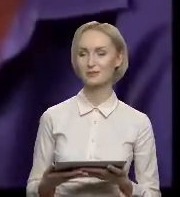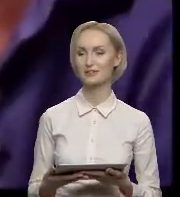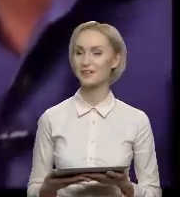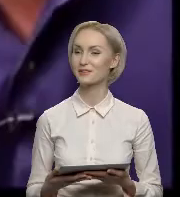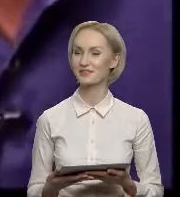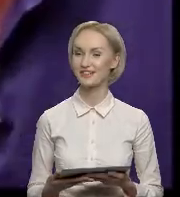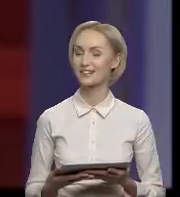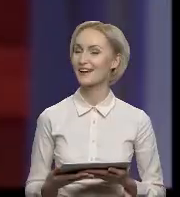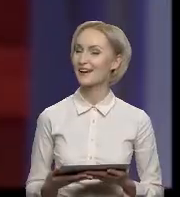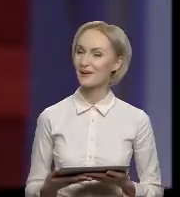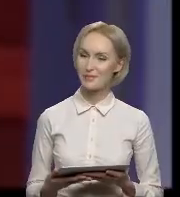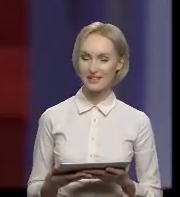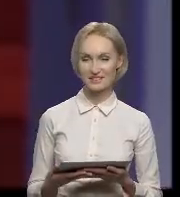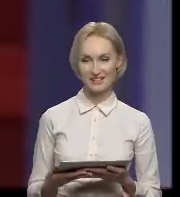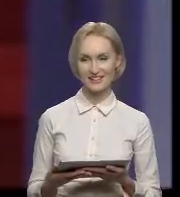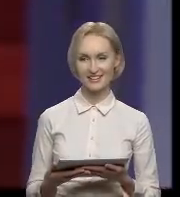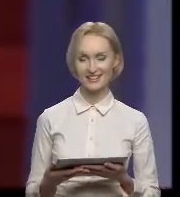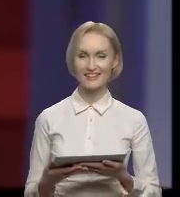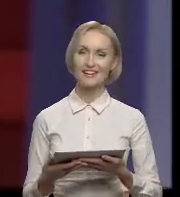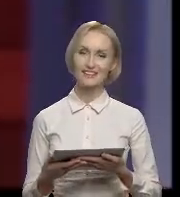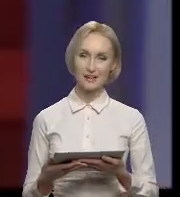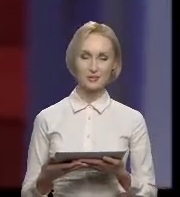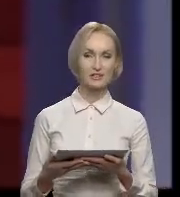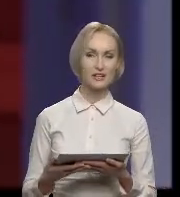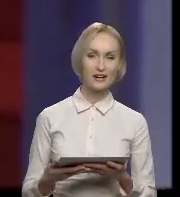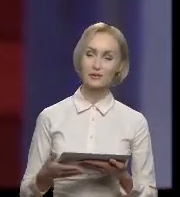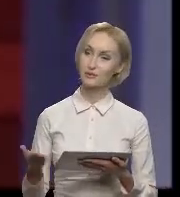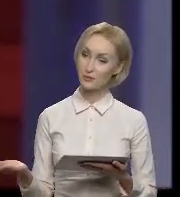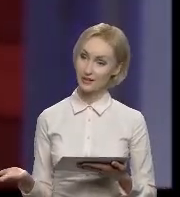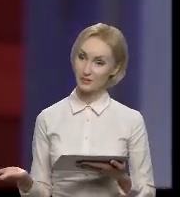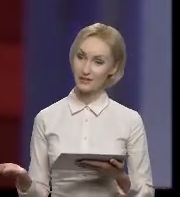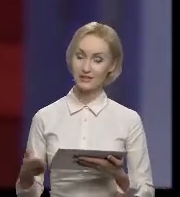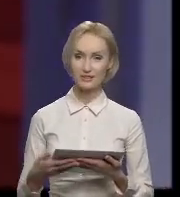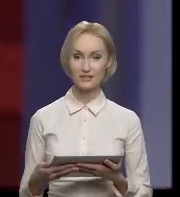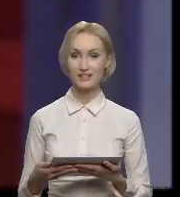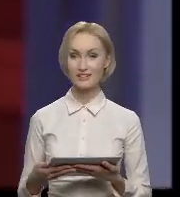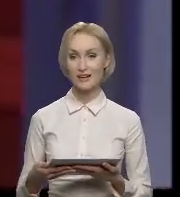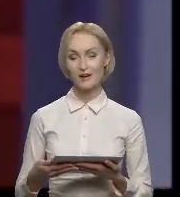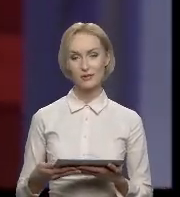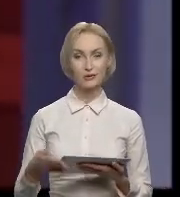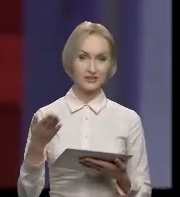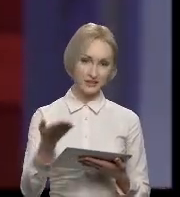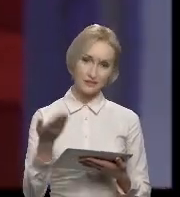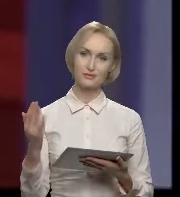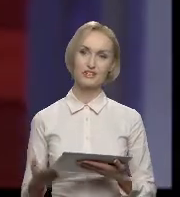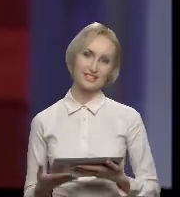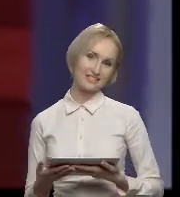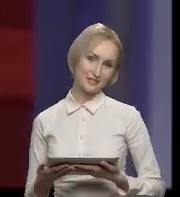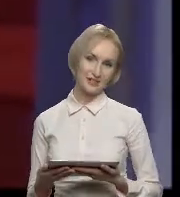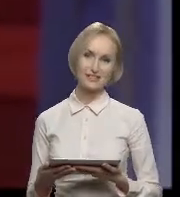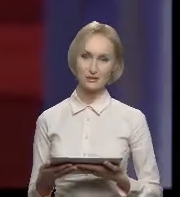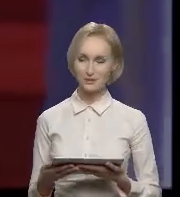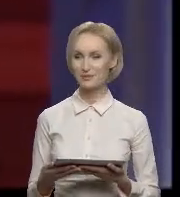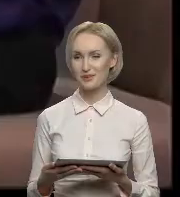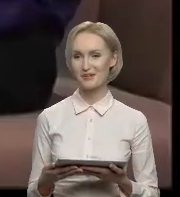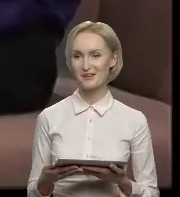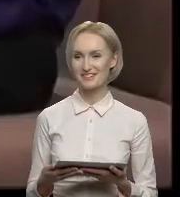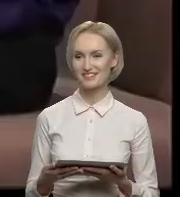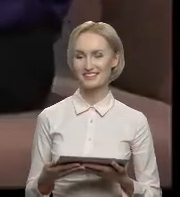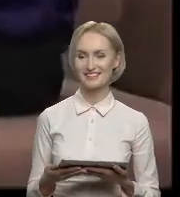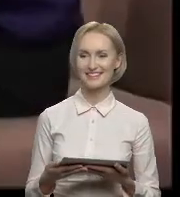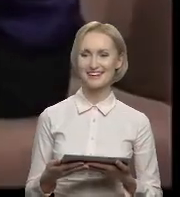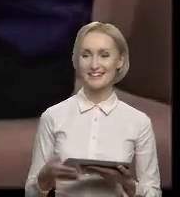man talking about, oh, I got a bottle, let's go chill. What in the hell would you want why to chill would you with get them a